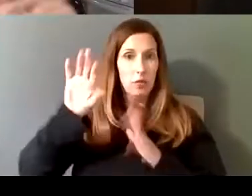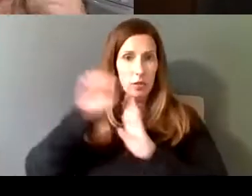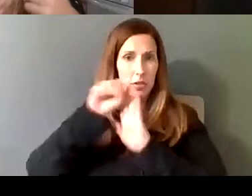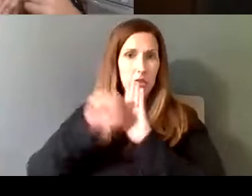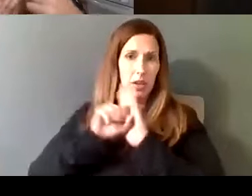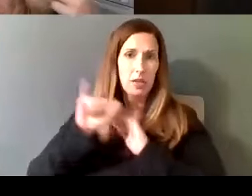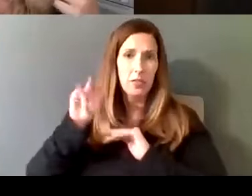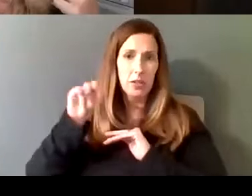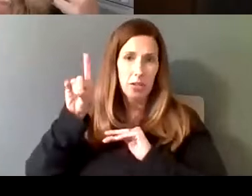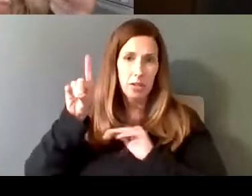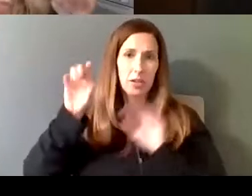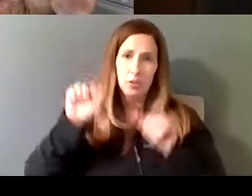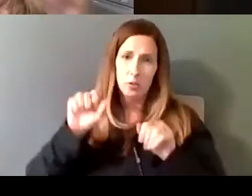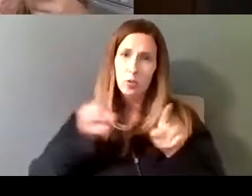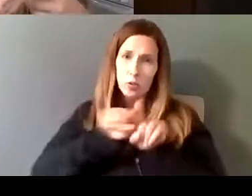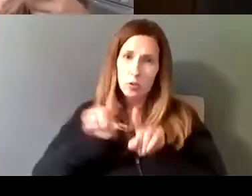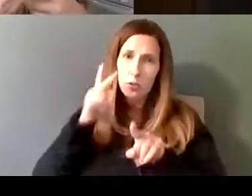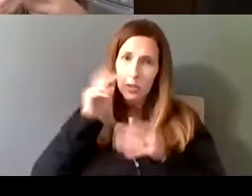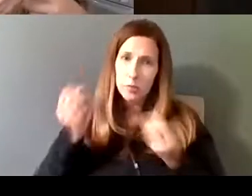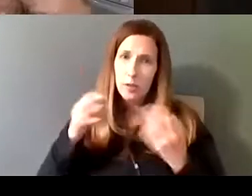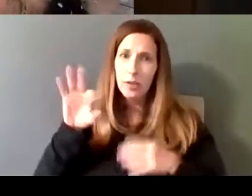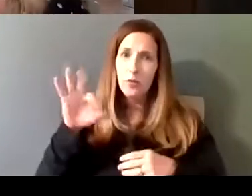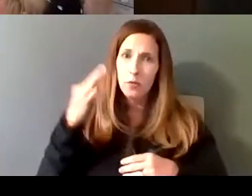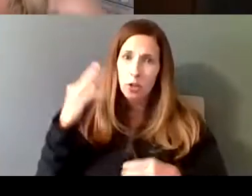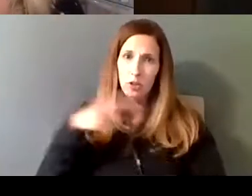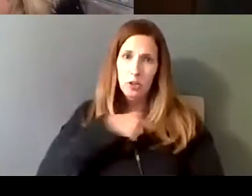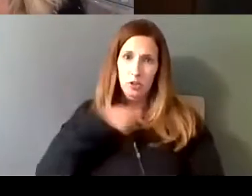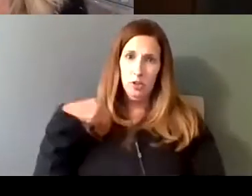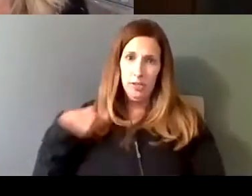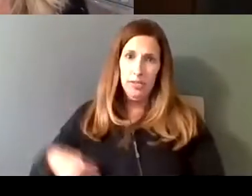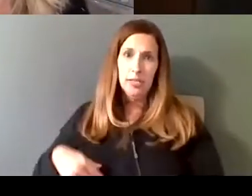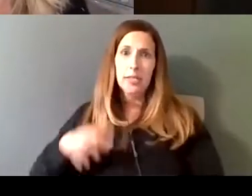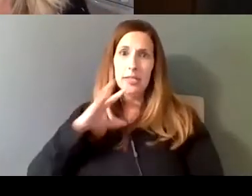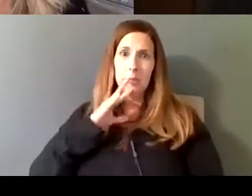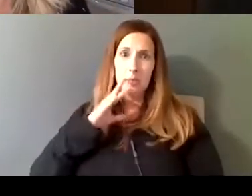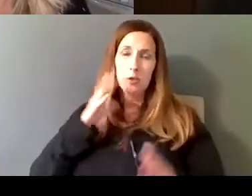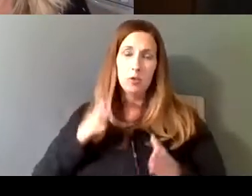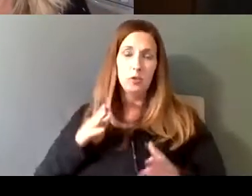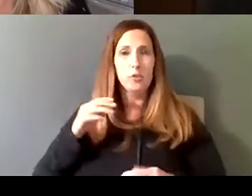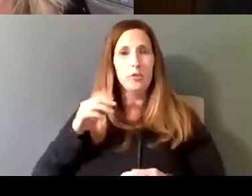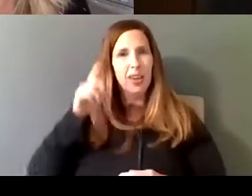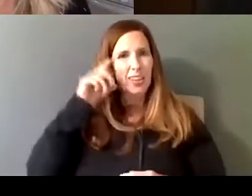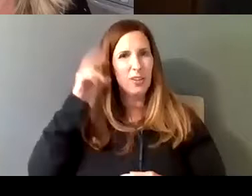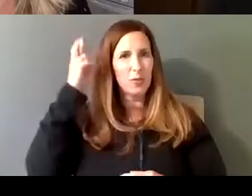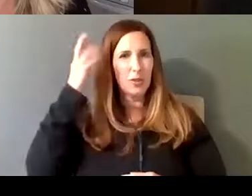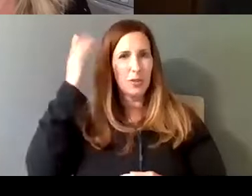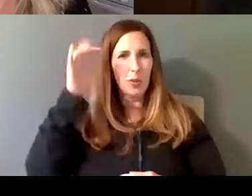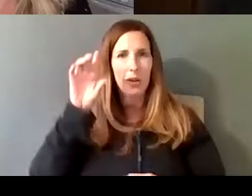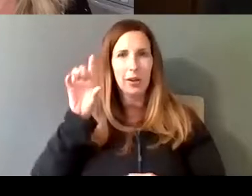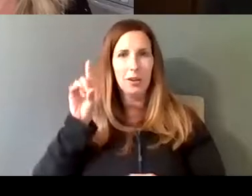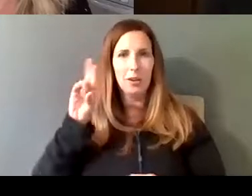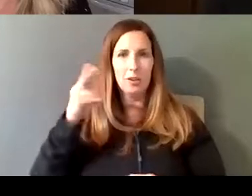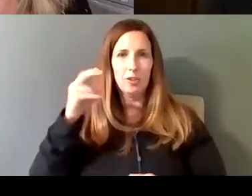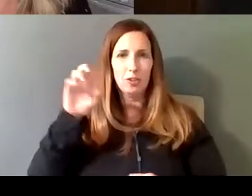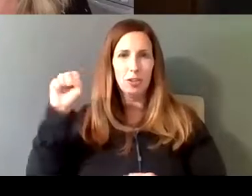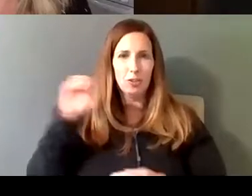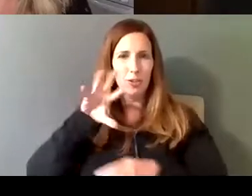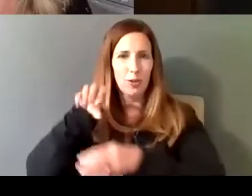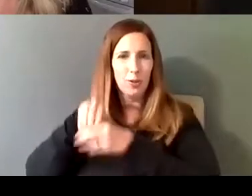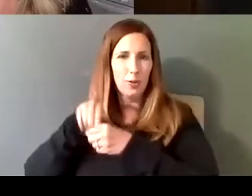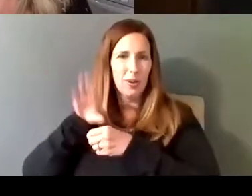prevalence of French speakers and Chinese speakers, which is why I think Duchess included those in the American Red Cross campaign as